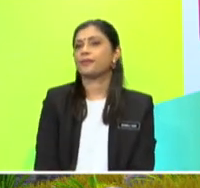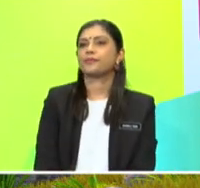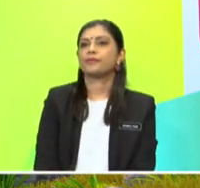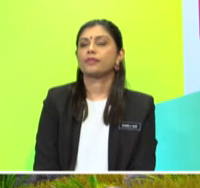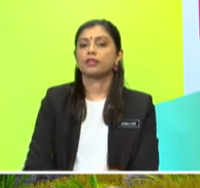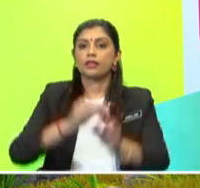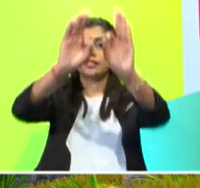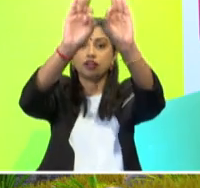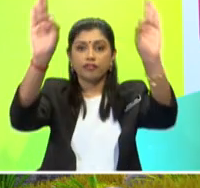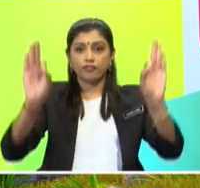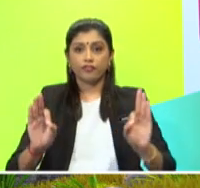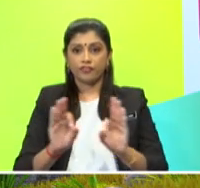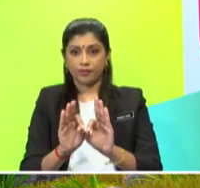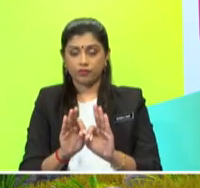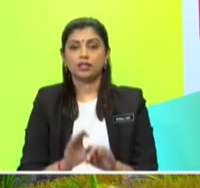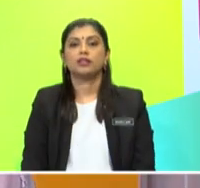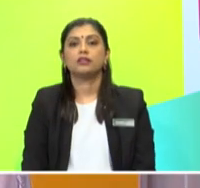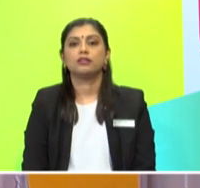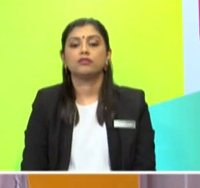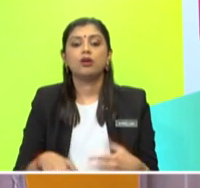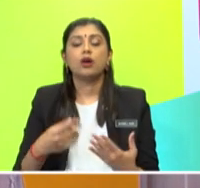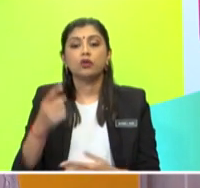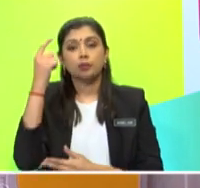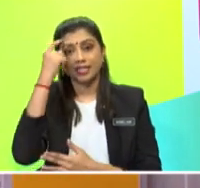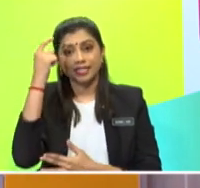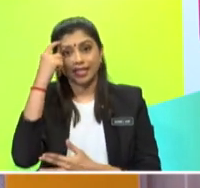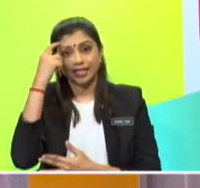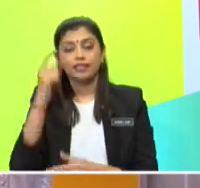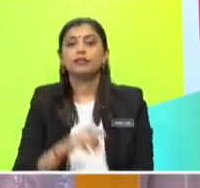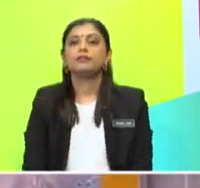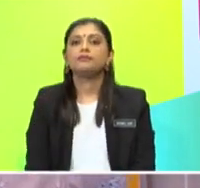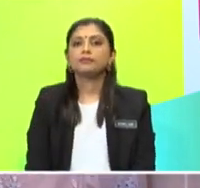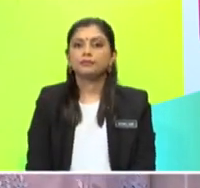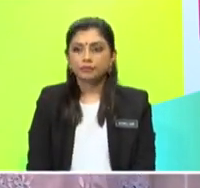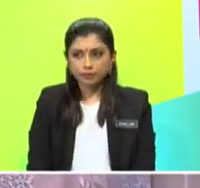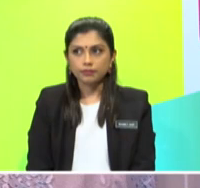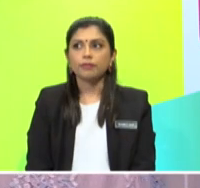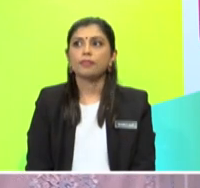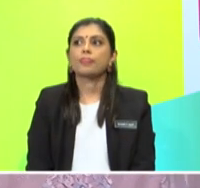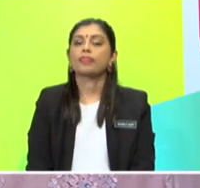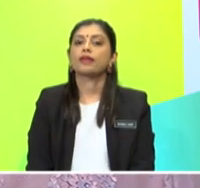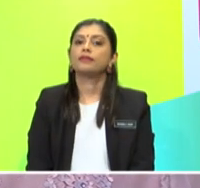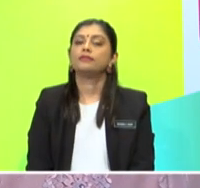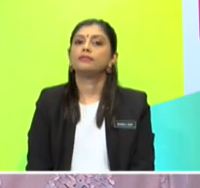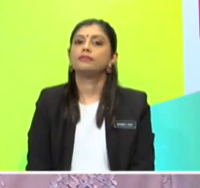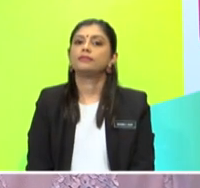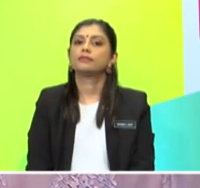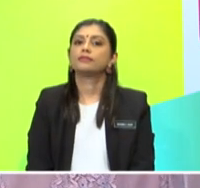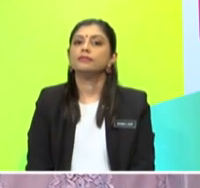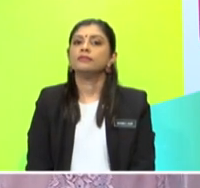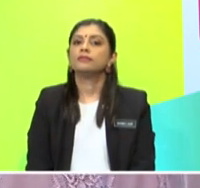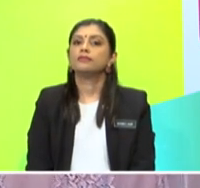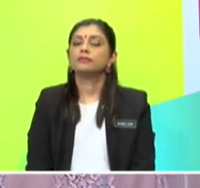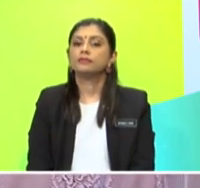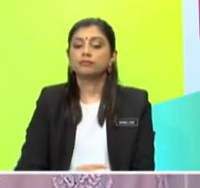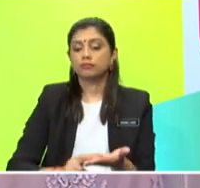of how your mind works when it comes to generating ideas. So let us just go very quickly, Sean, to the situation. Well, this is wonders of nature,